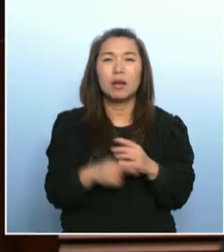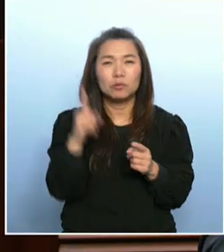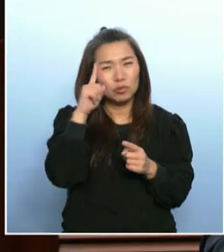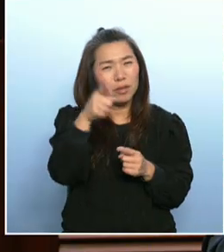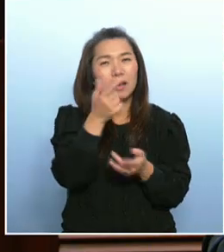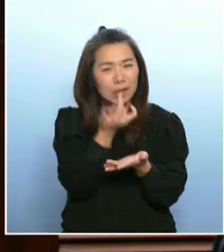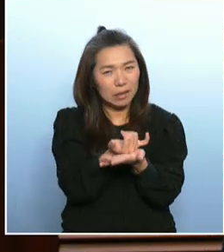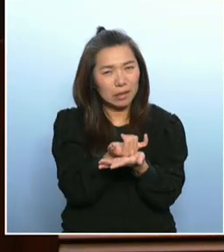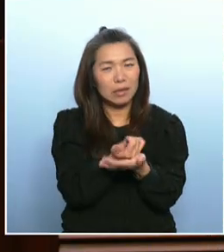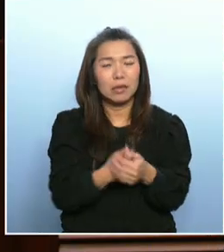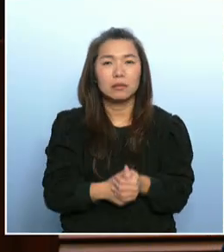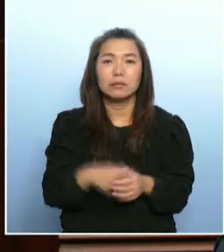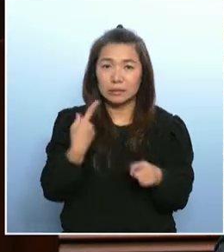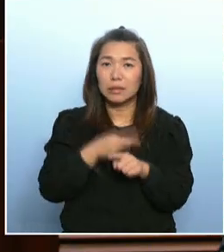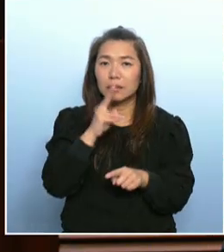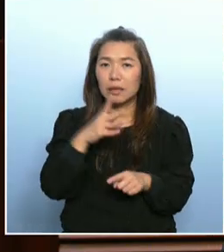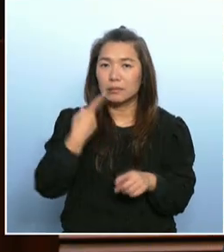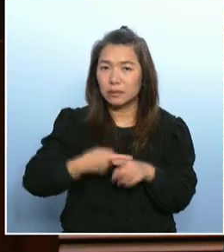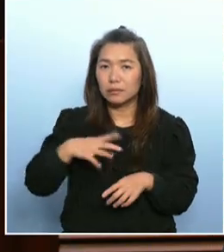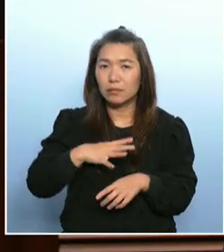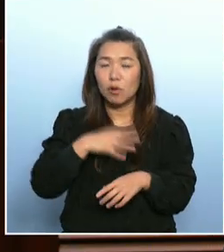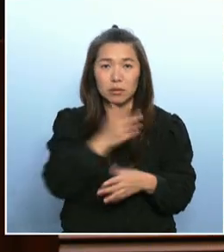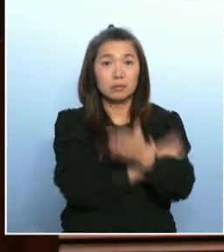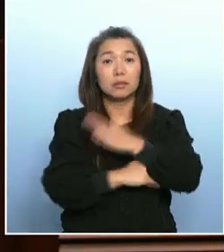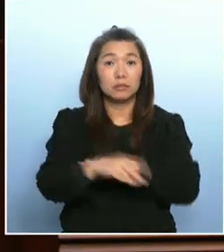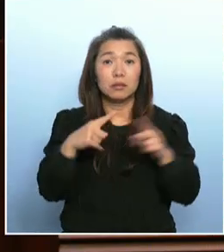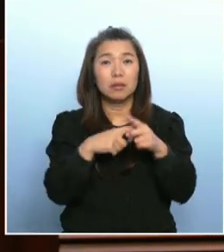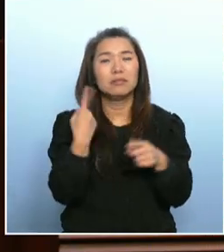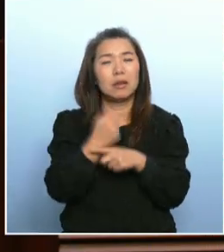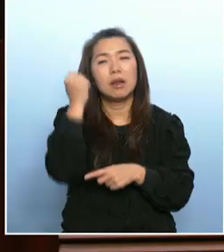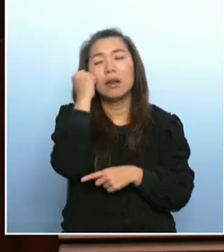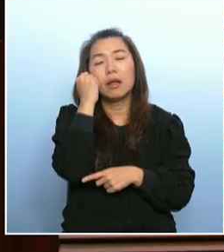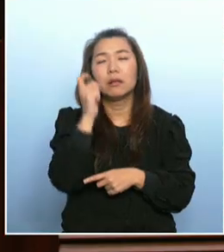logic here. We've been talking about this so many times.